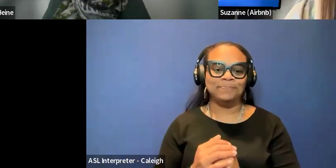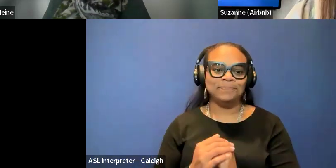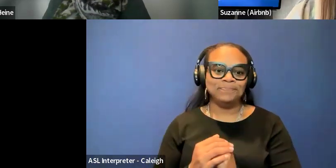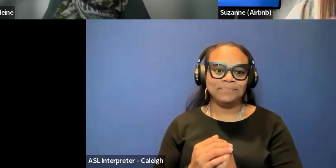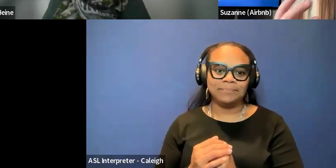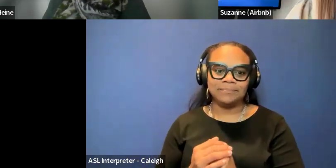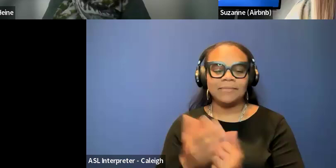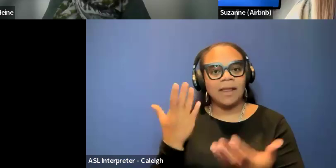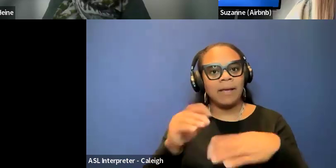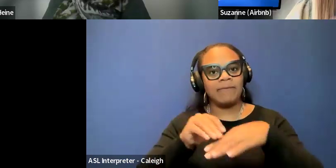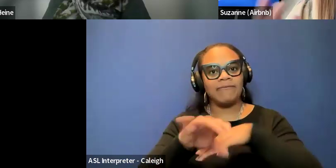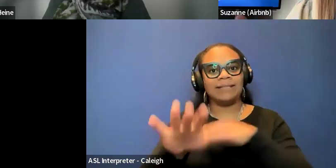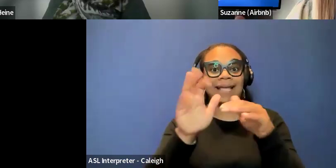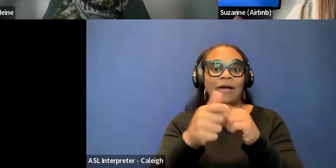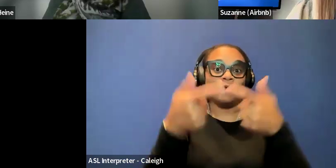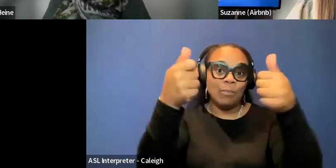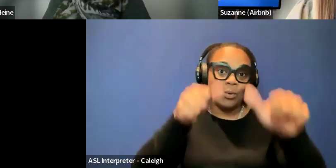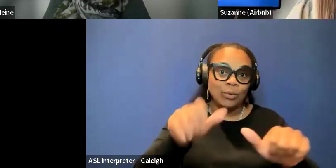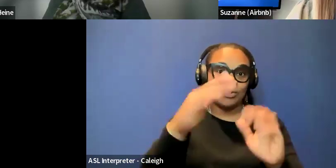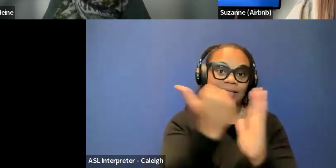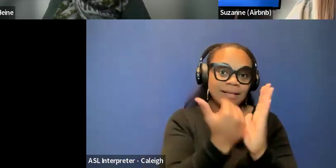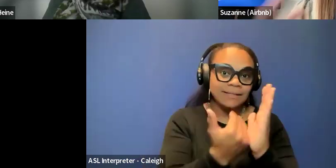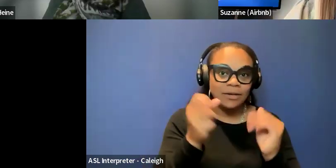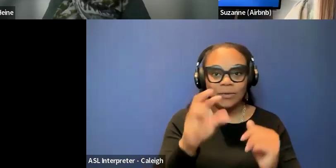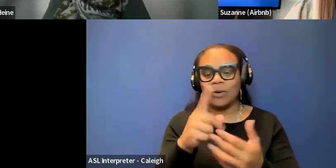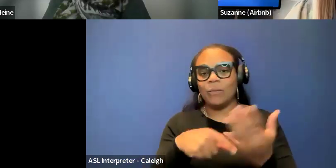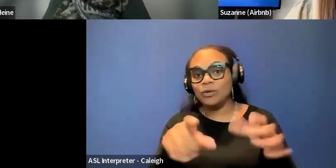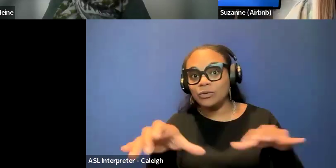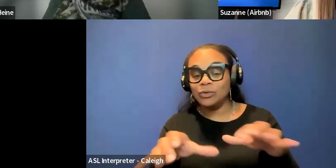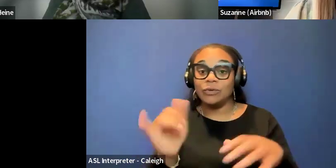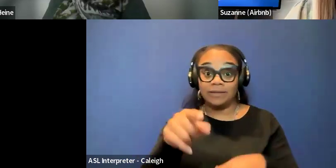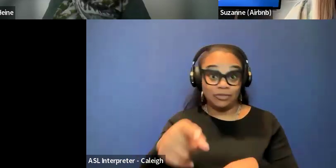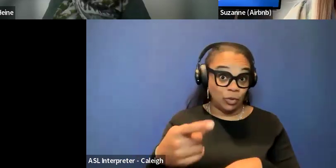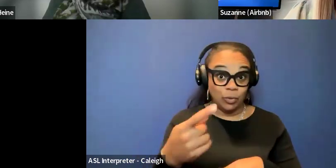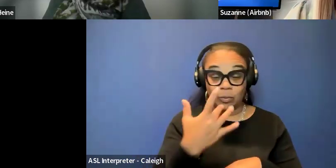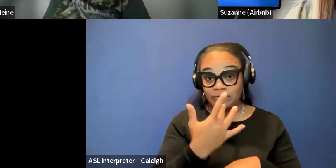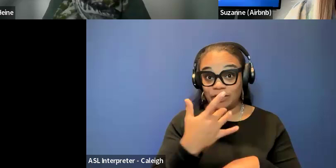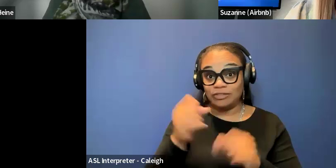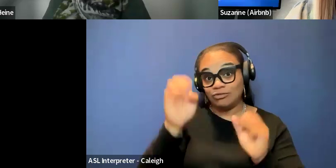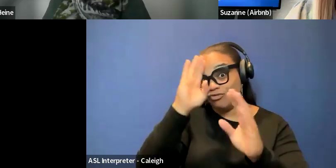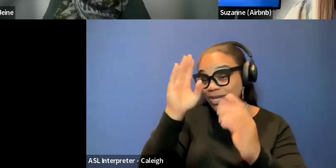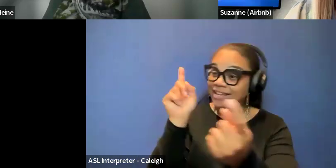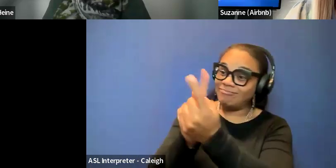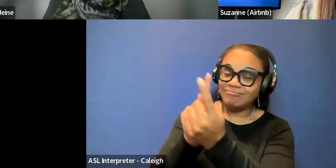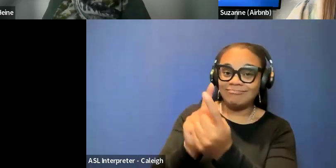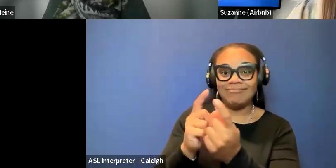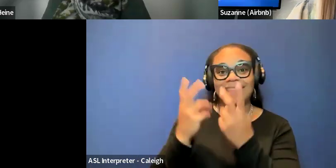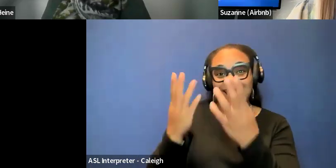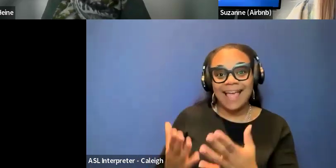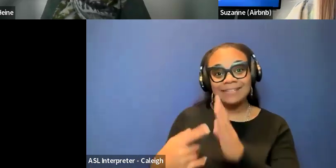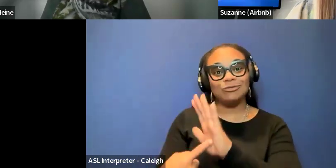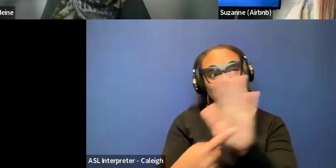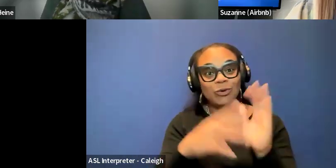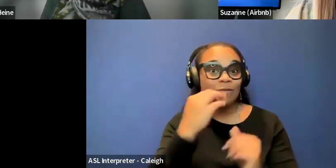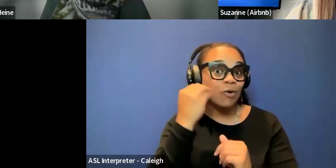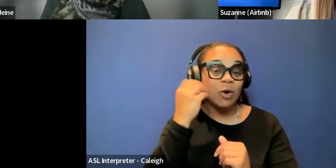it maybe affects how you list your listing or the type of things that you do, whether that's greeting your guests and showing them around your home, or maybe you just